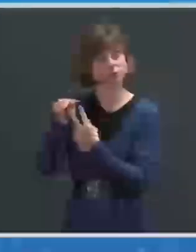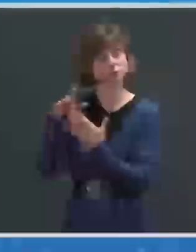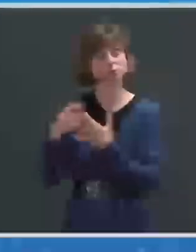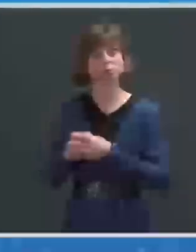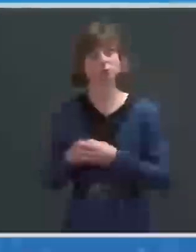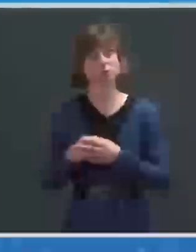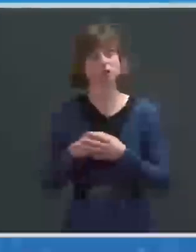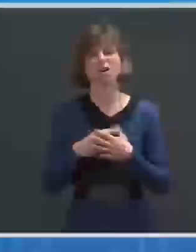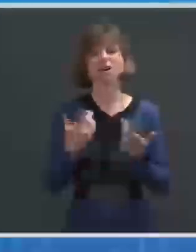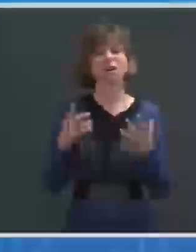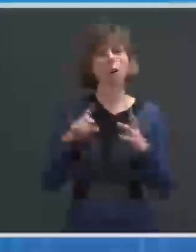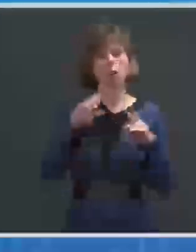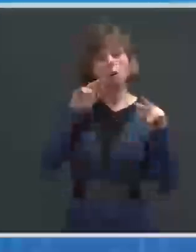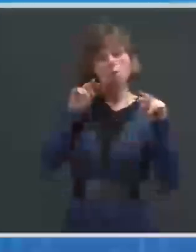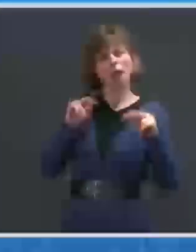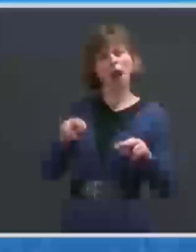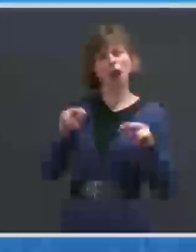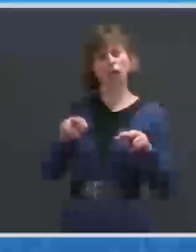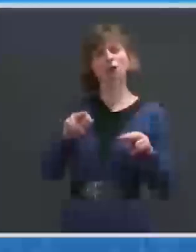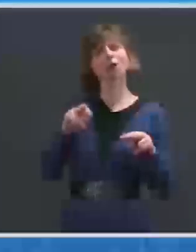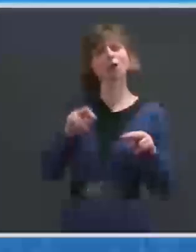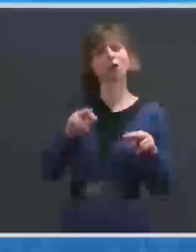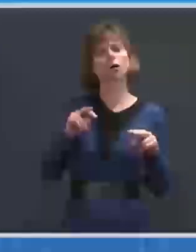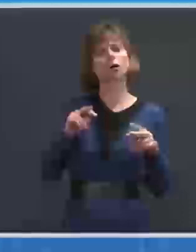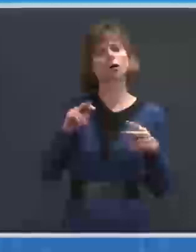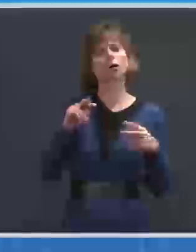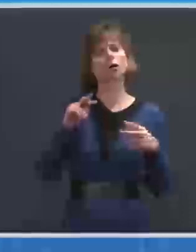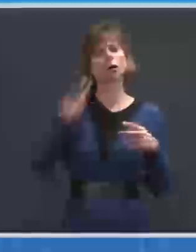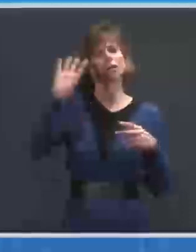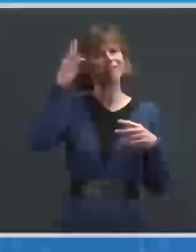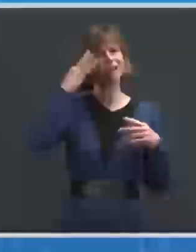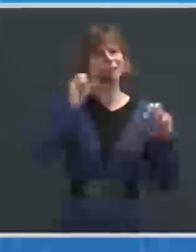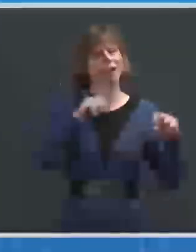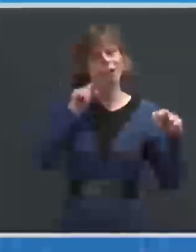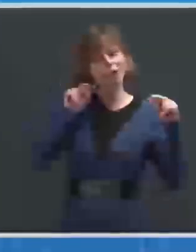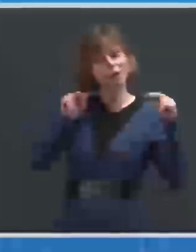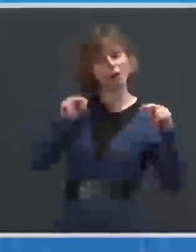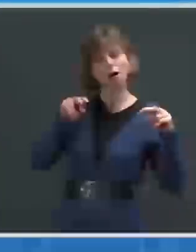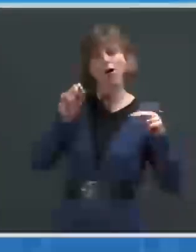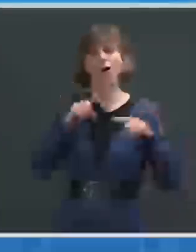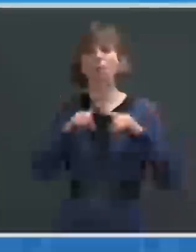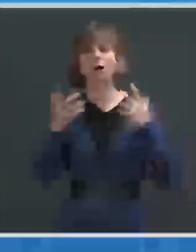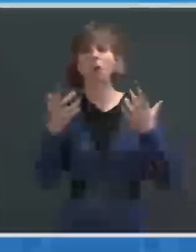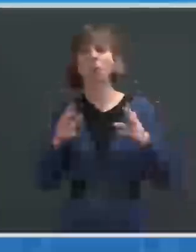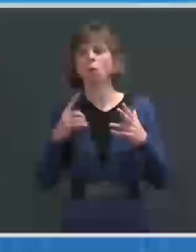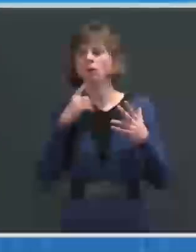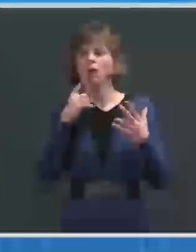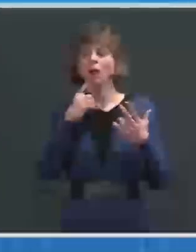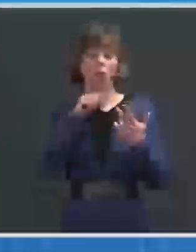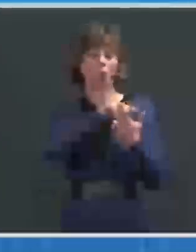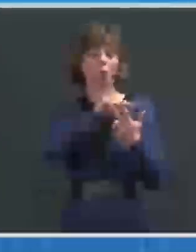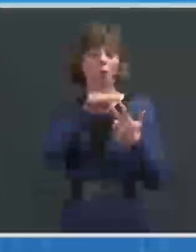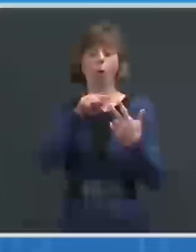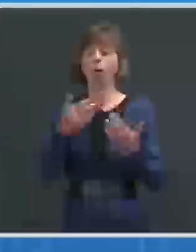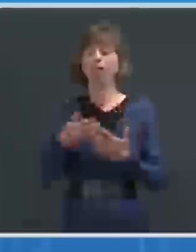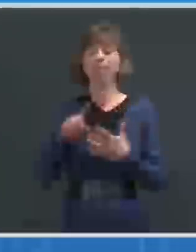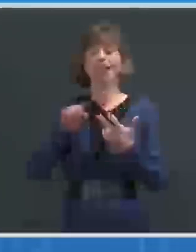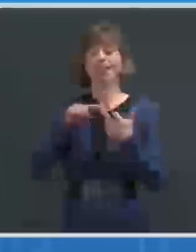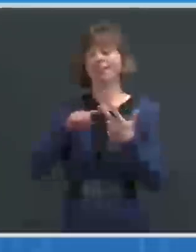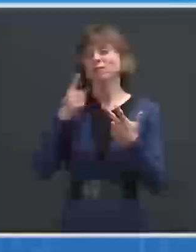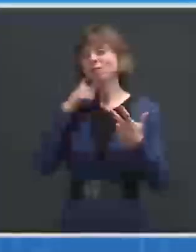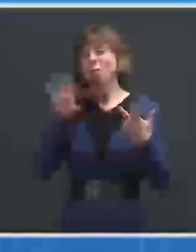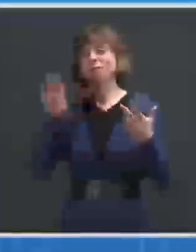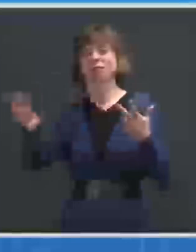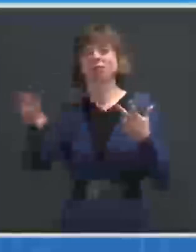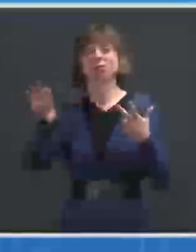what more can the administration do to not only avoid this perception that, you have different vaccines for different classes of Americans, but also to make